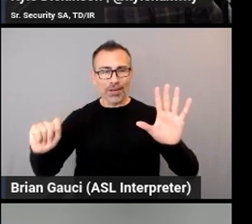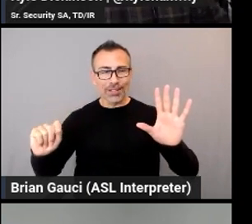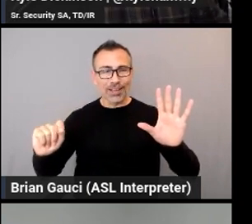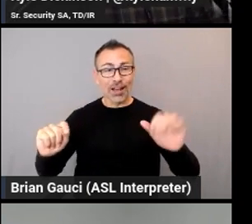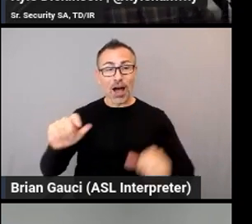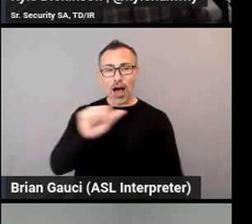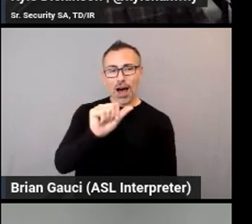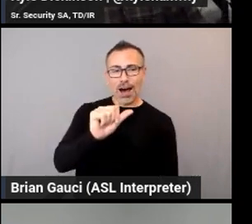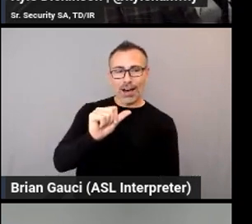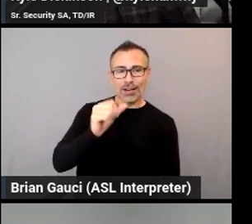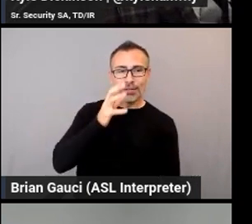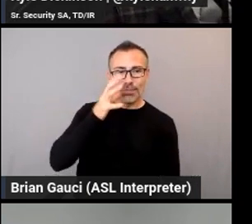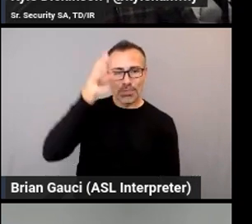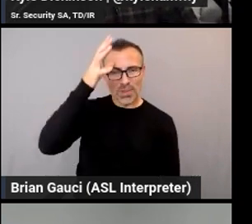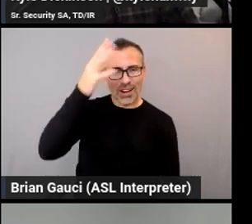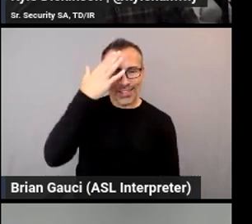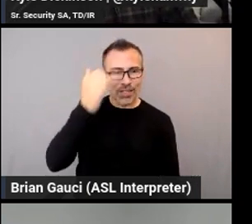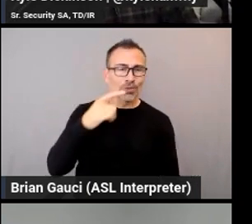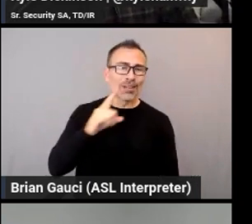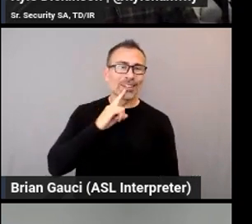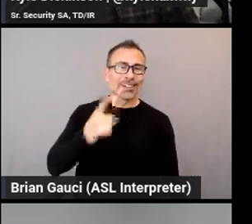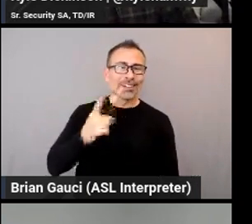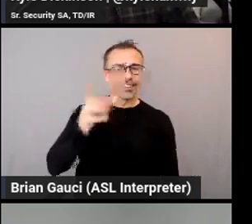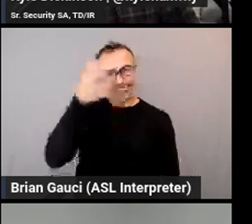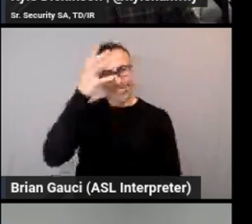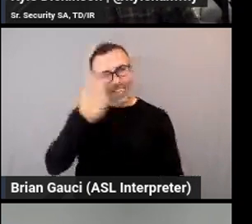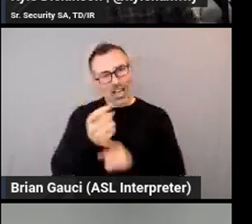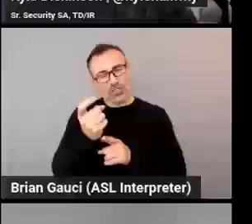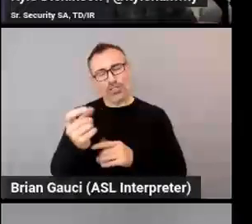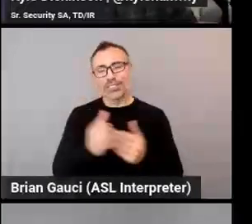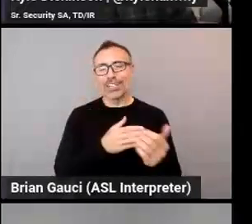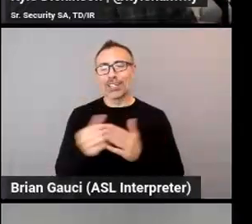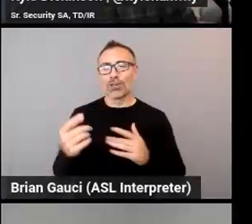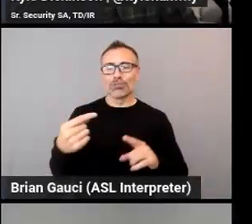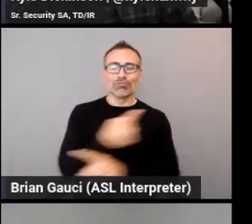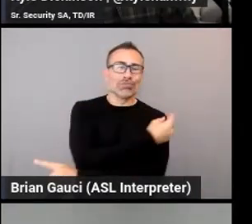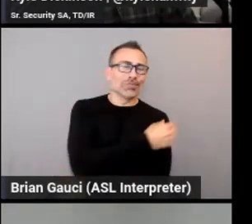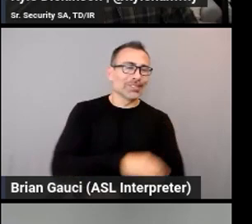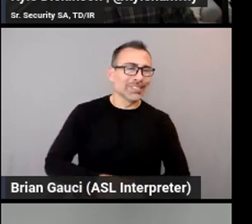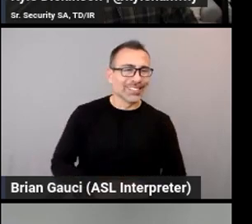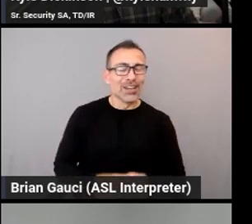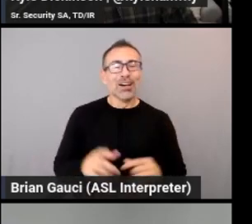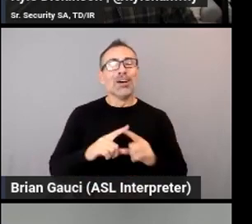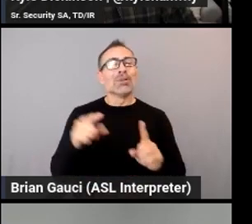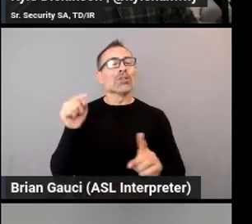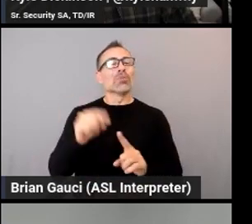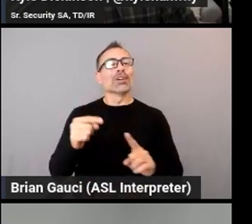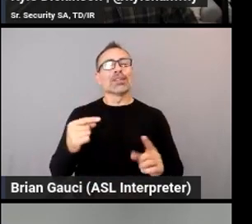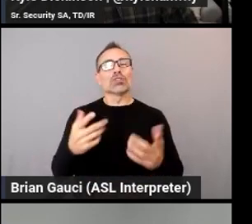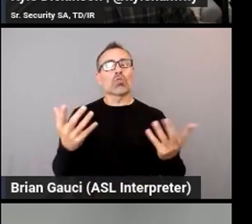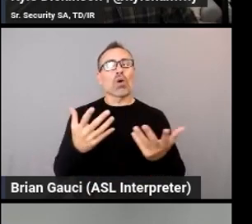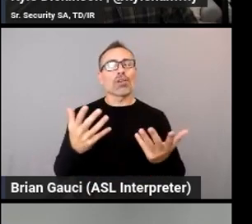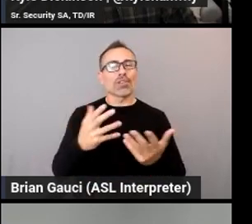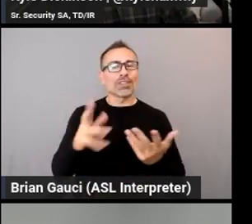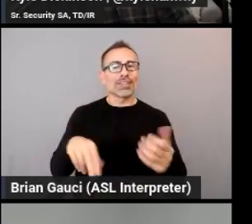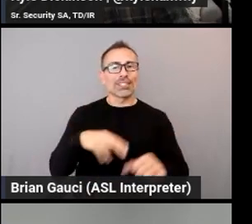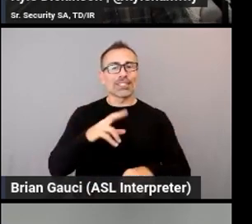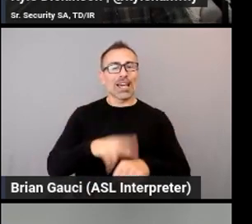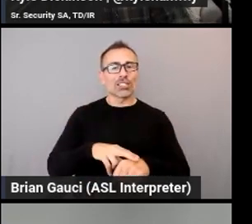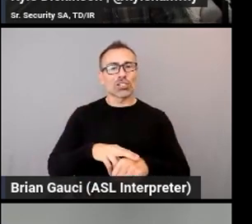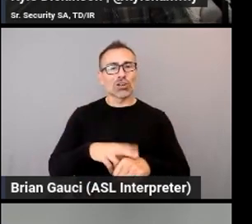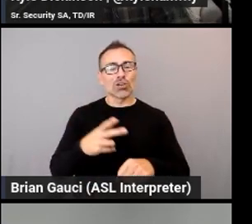and procedures to make sure you understand, what is kind of these national tactics. So last slide, I